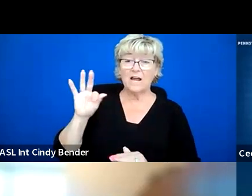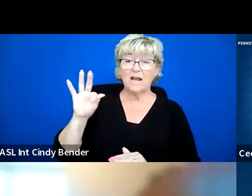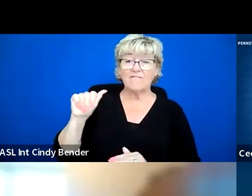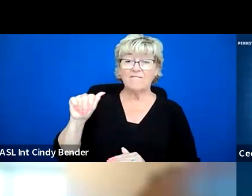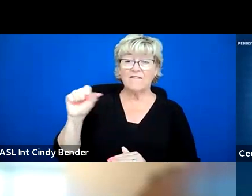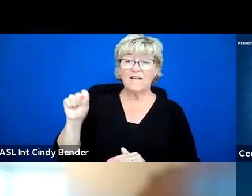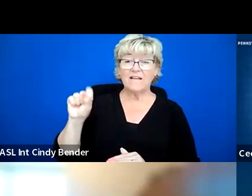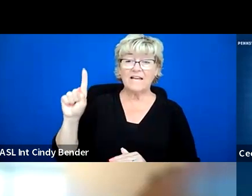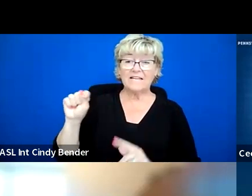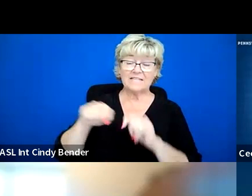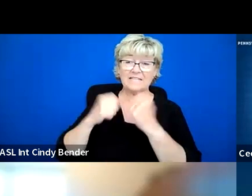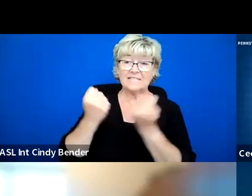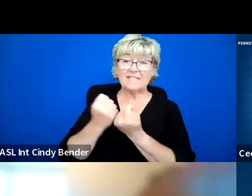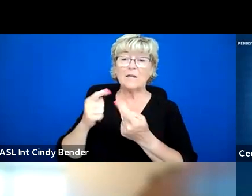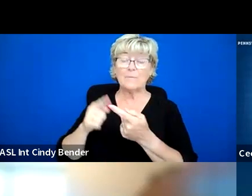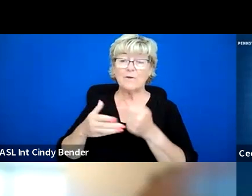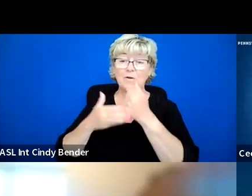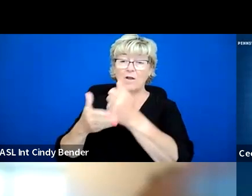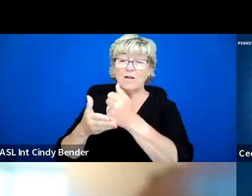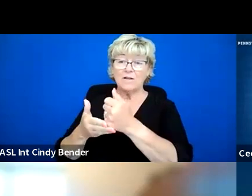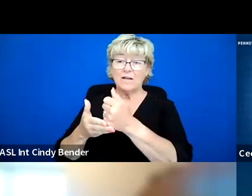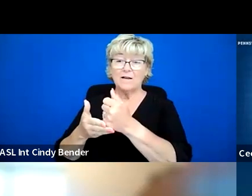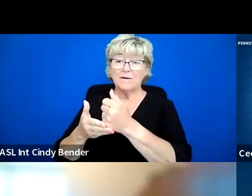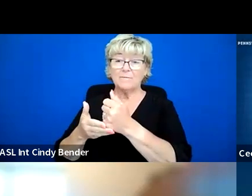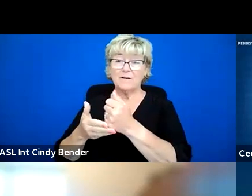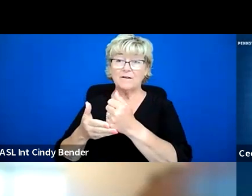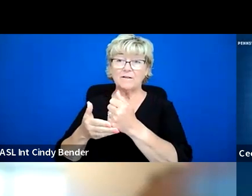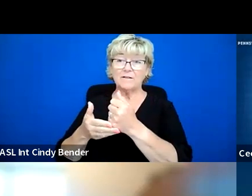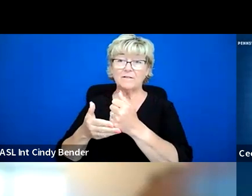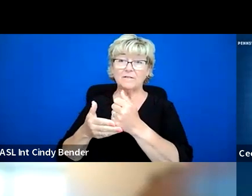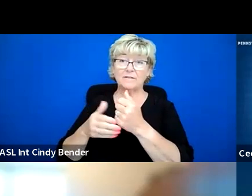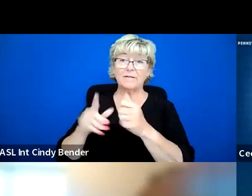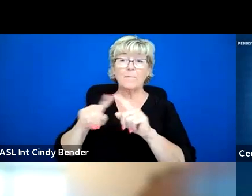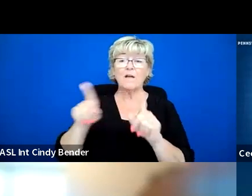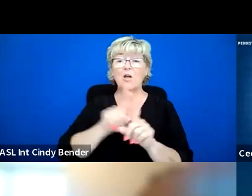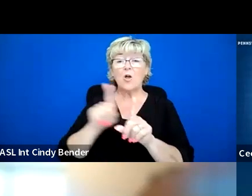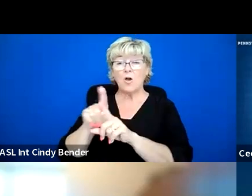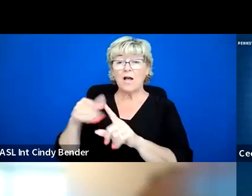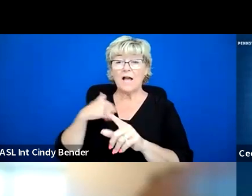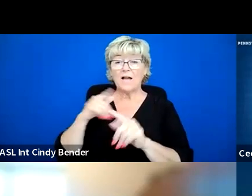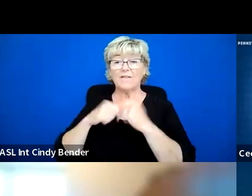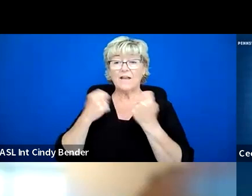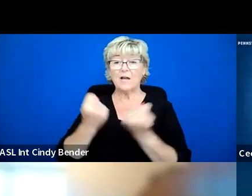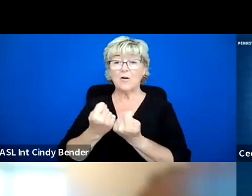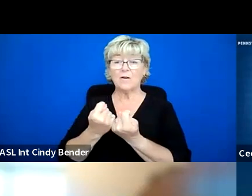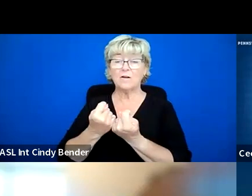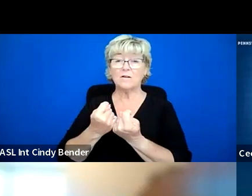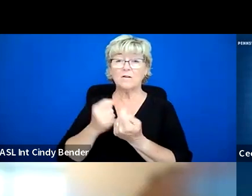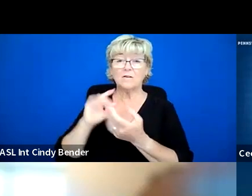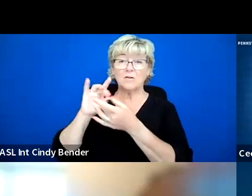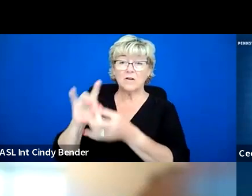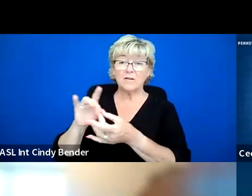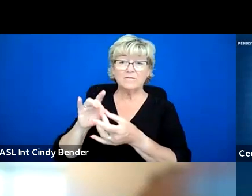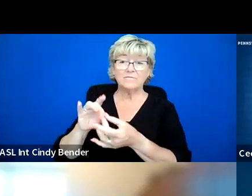other teams out there to help be force multipliers, but we also will put together teams around